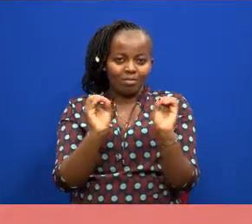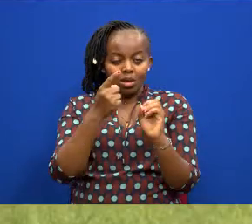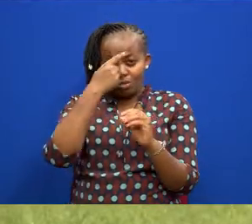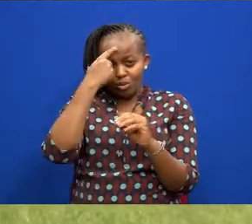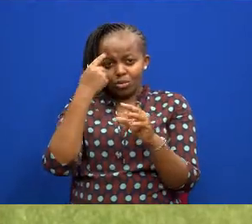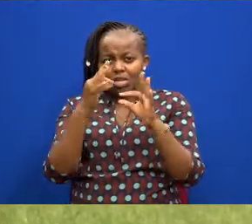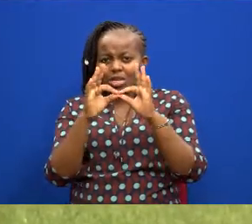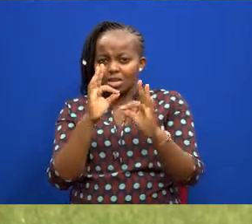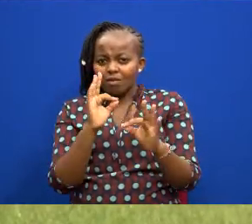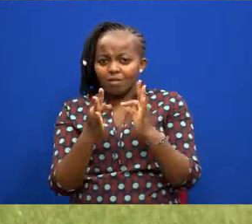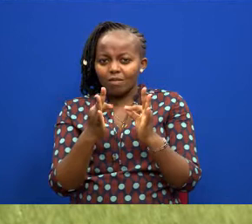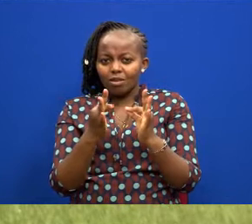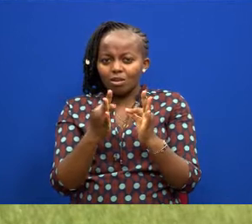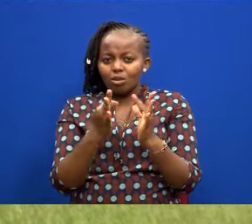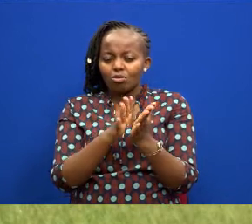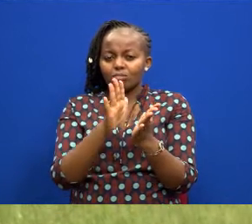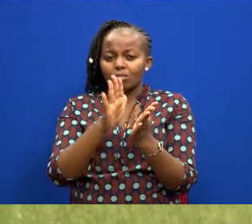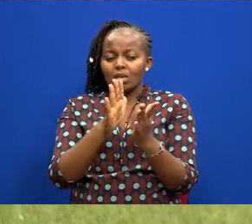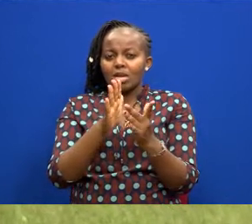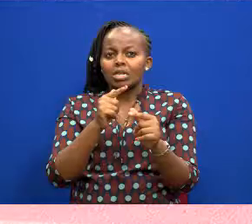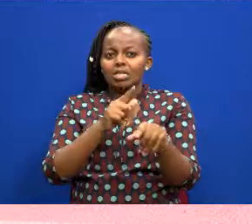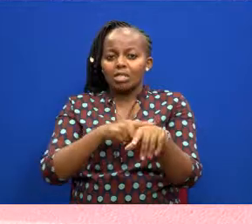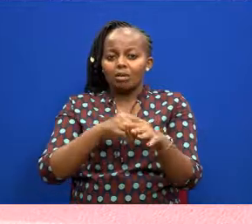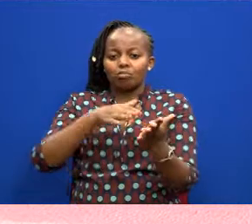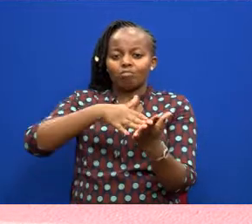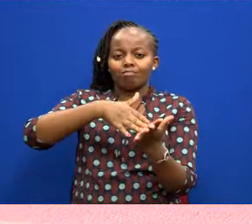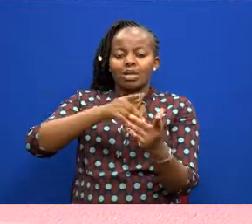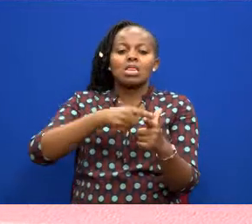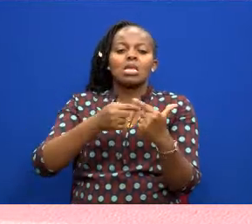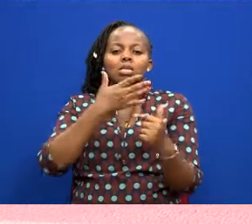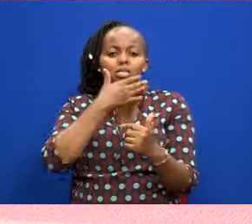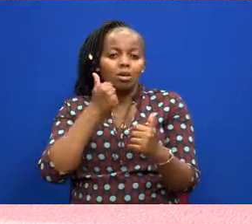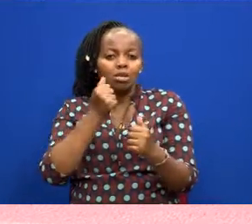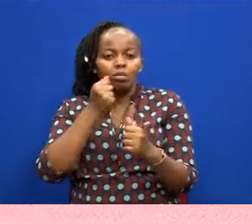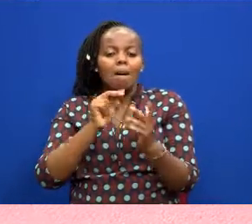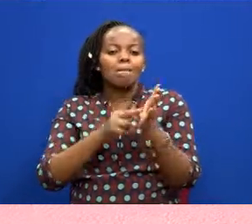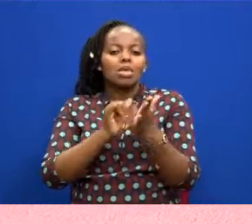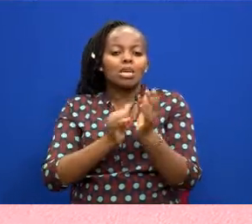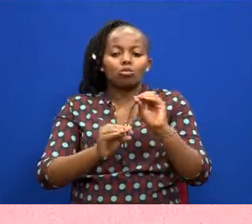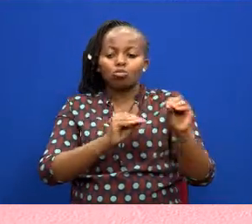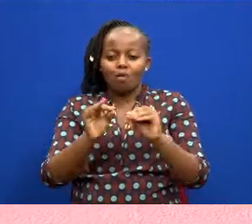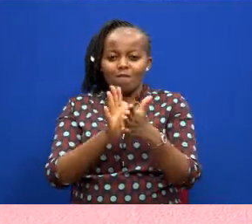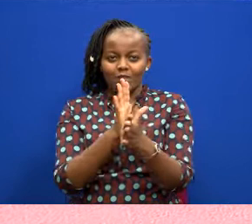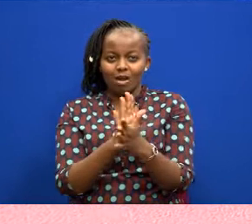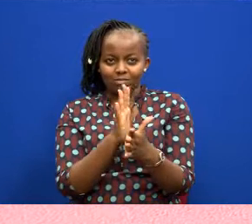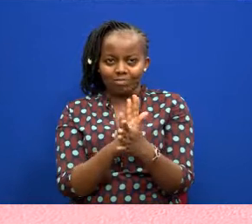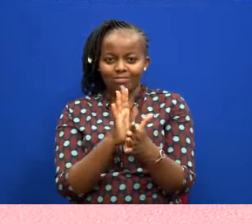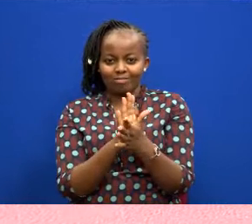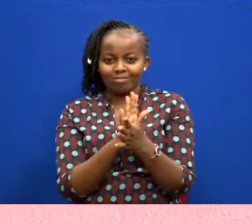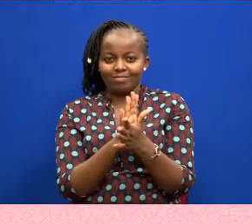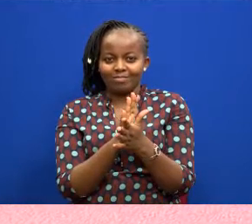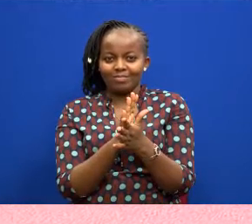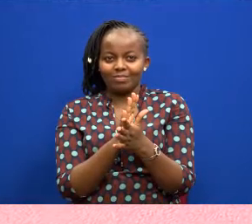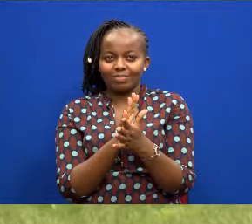the ground or the track, the faster you will be moving. So less contact with the surface, the longer